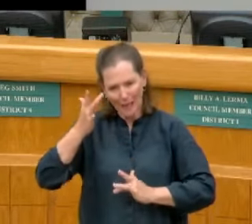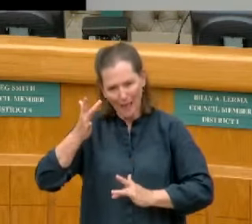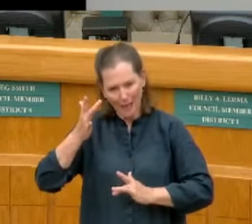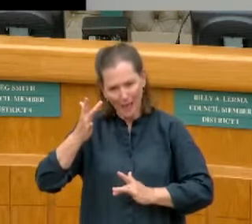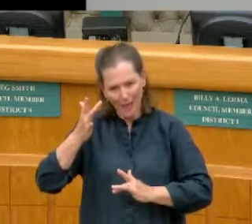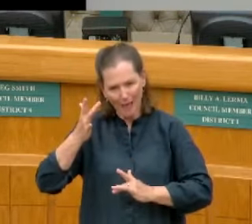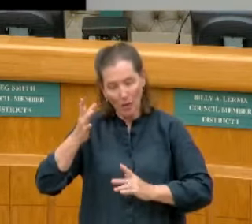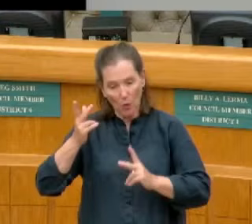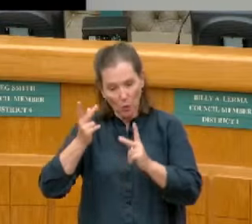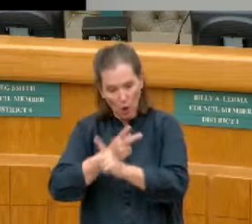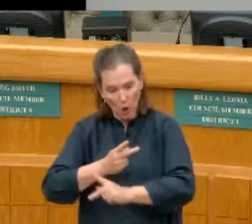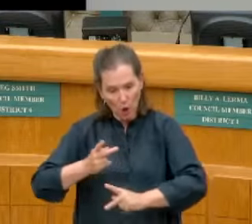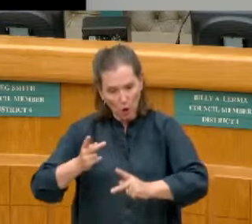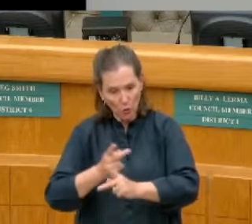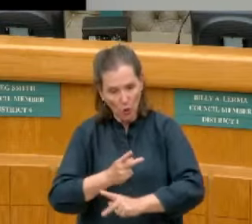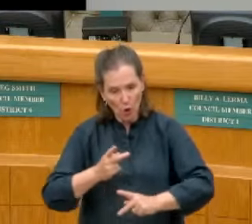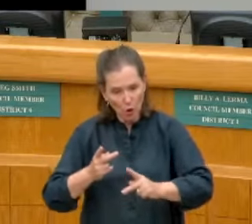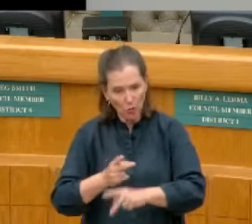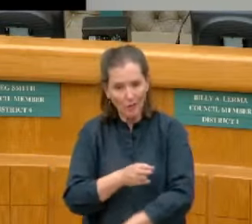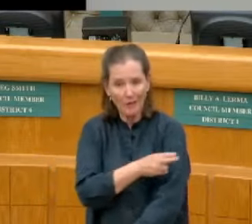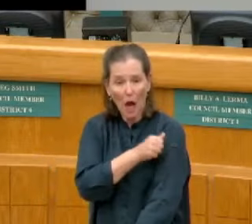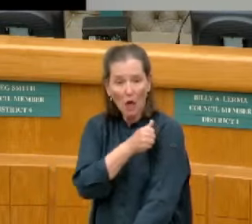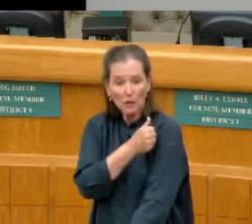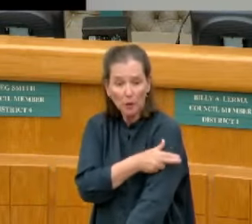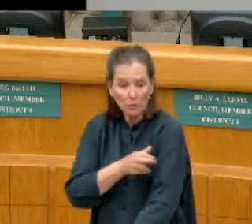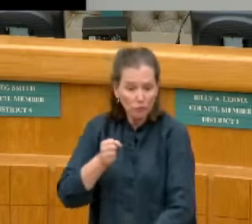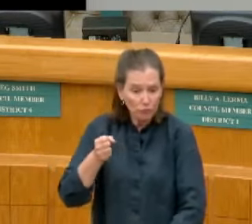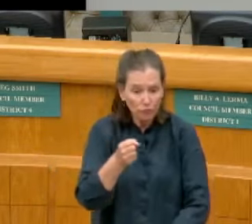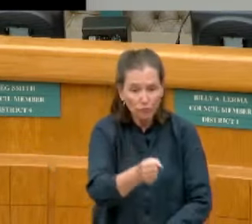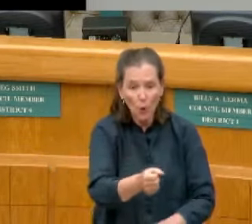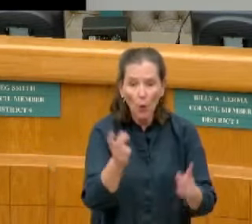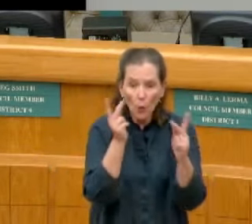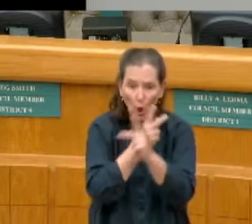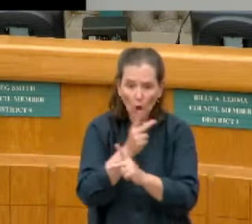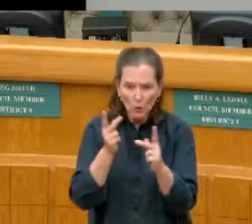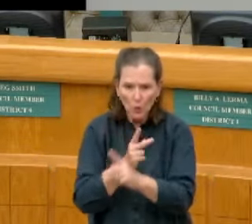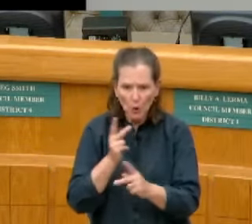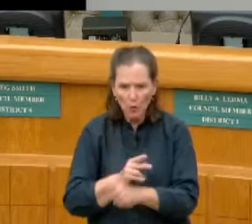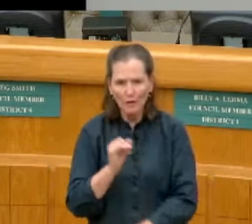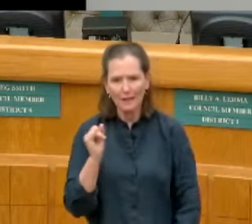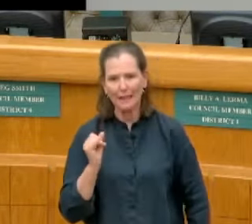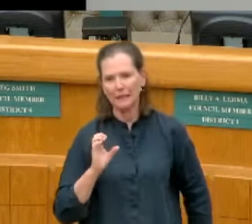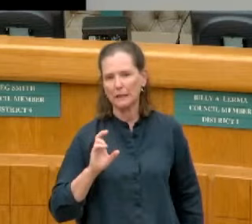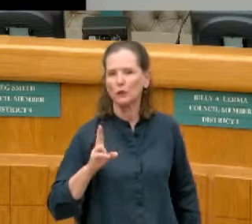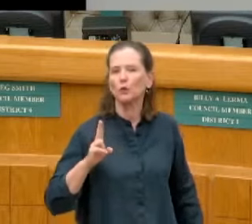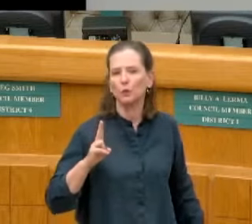into the ICU, and then you see fatalities after that. Next slide.